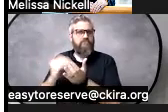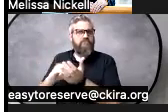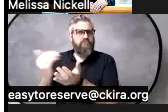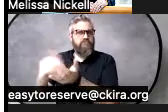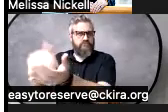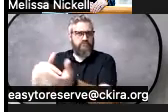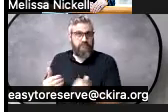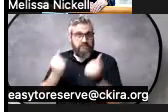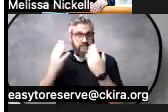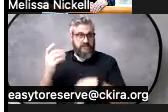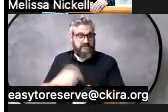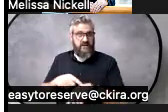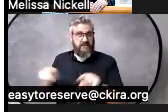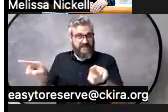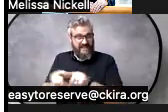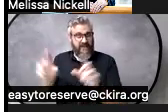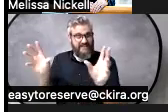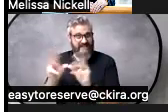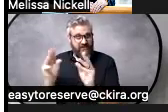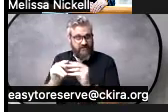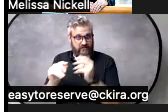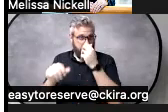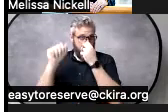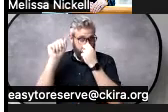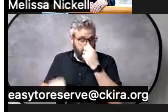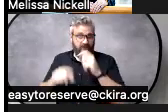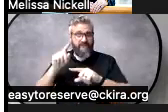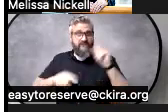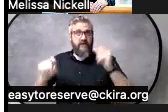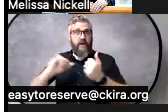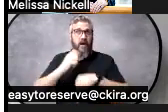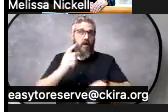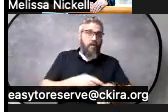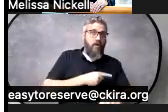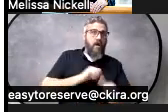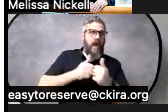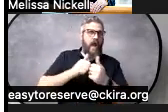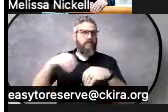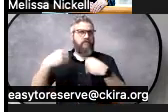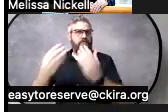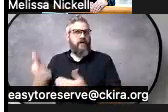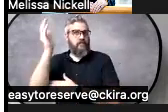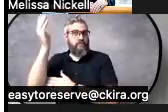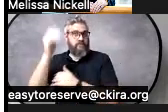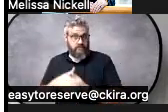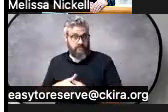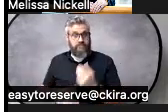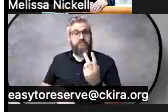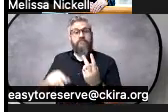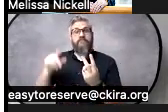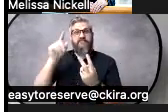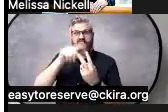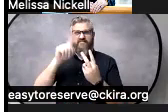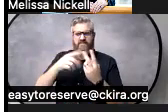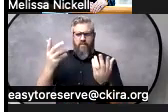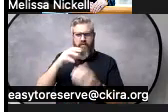multiple times in one session, and they can vary in the length and the way that you deliver them. Now that we've covered the distinct